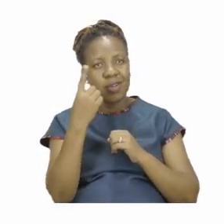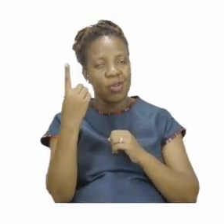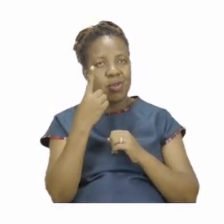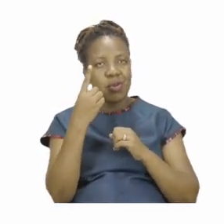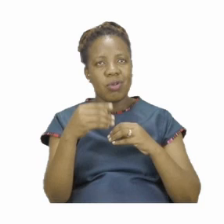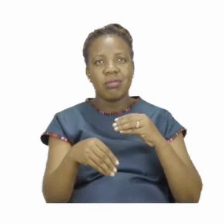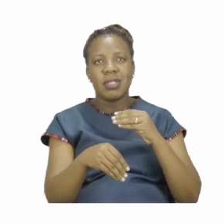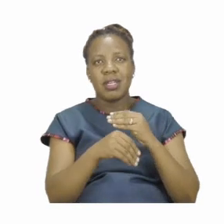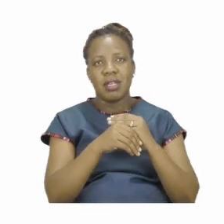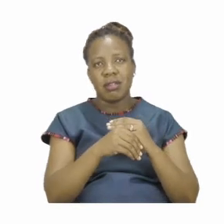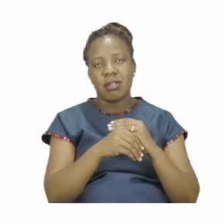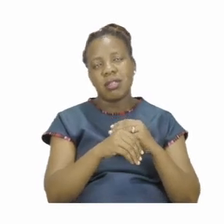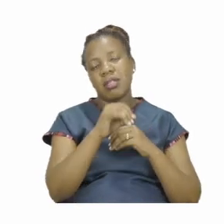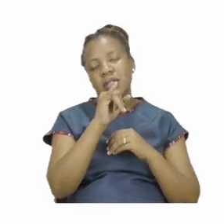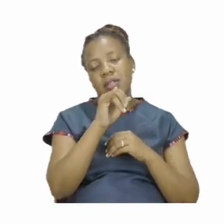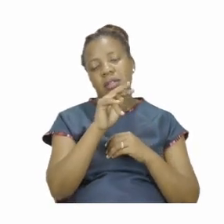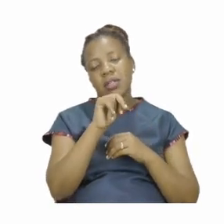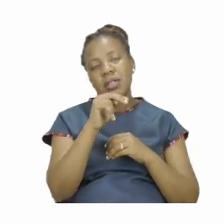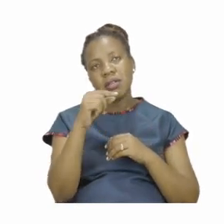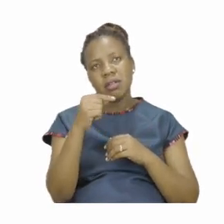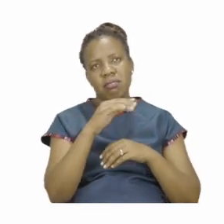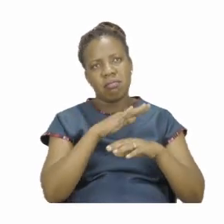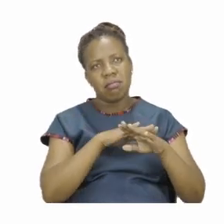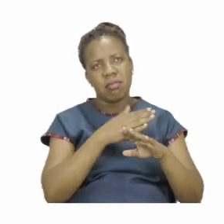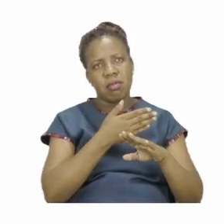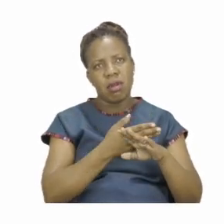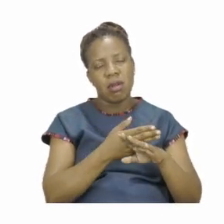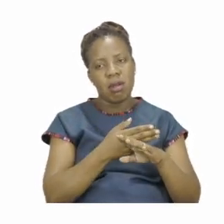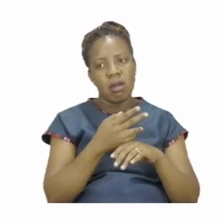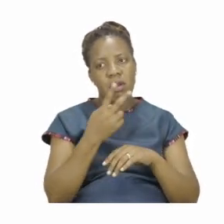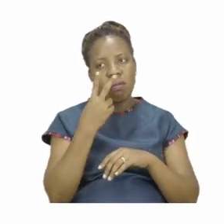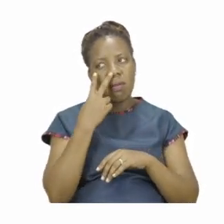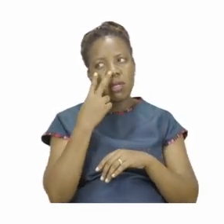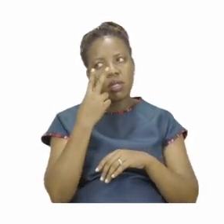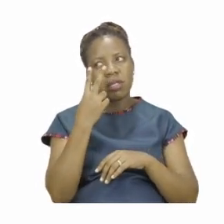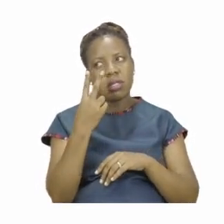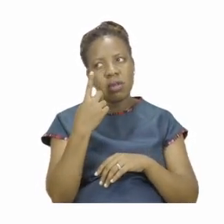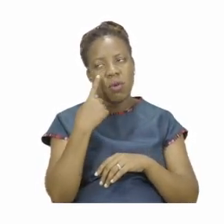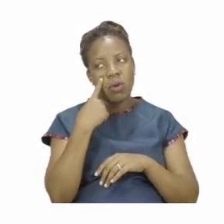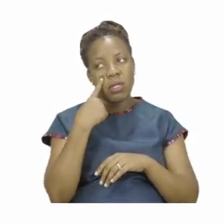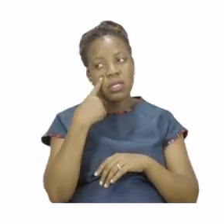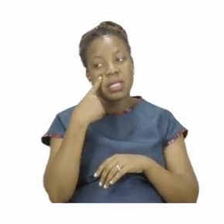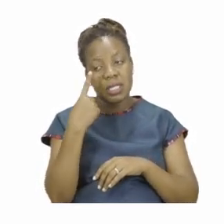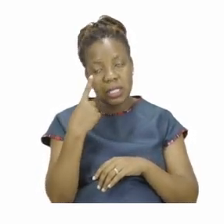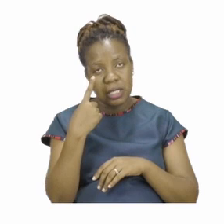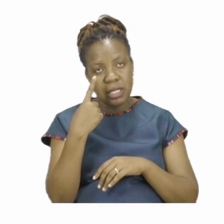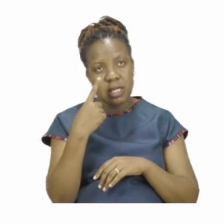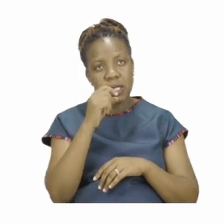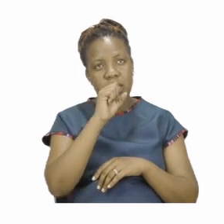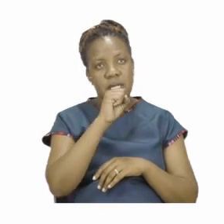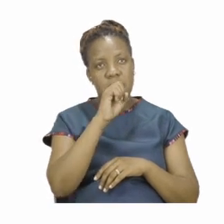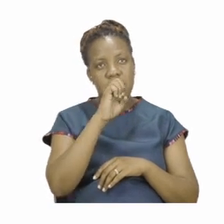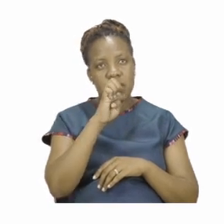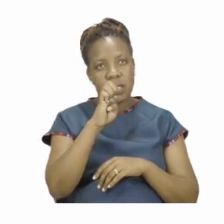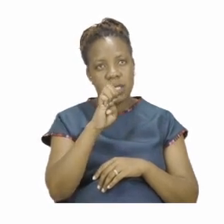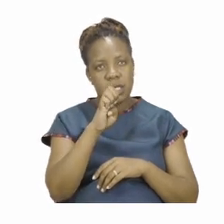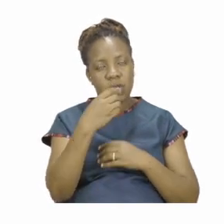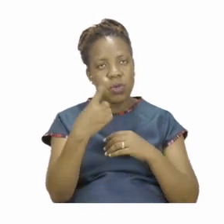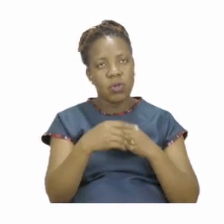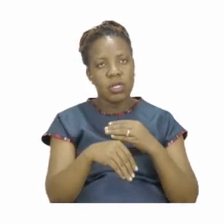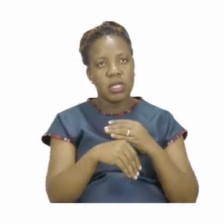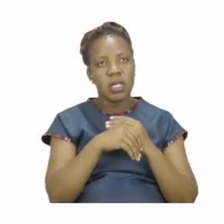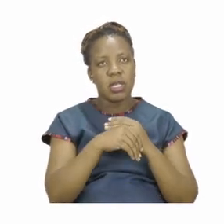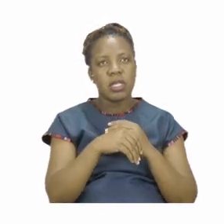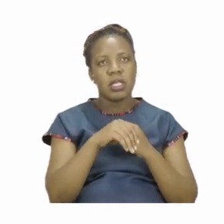seeing. Agree, agreeing. Rule number 4